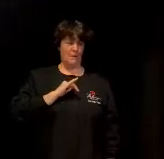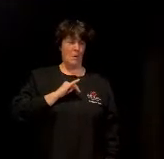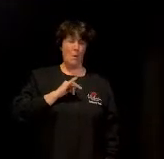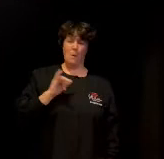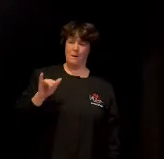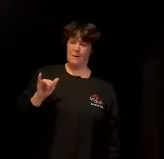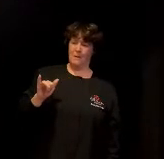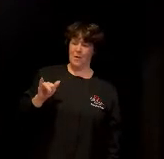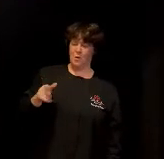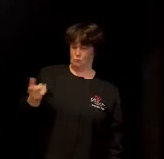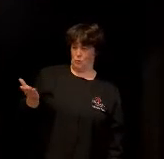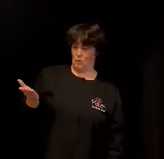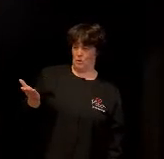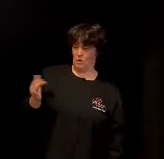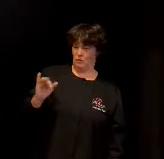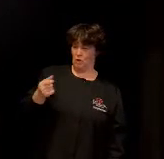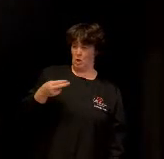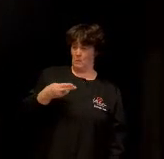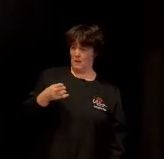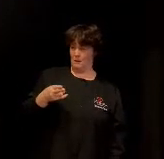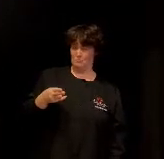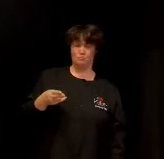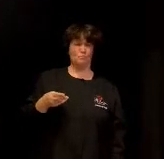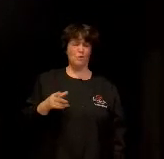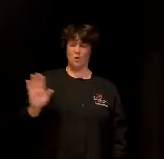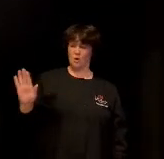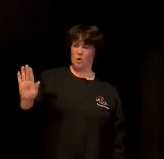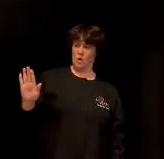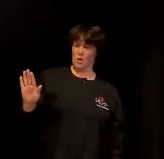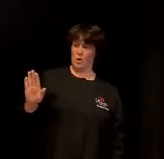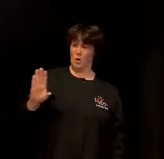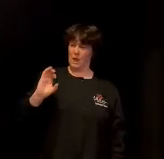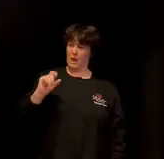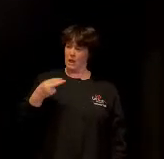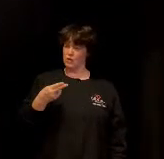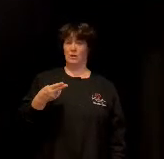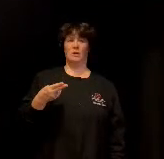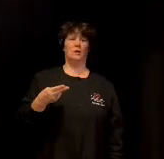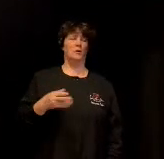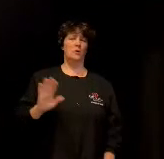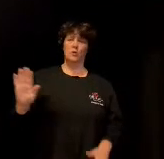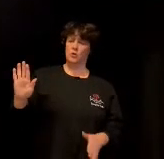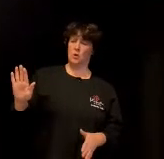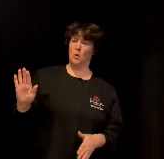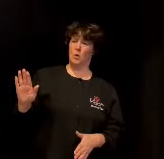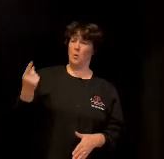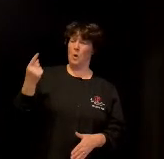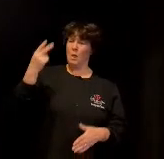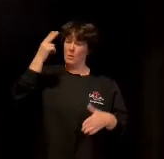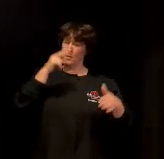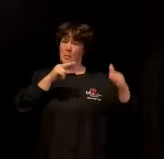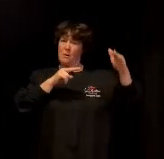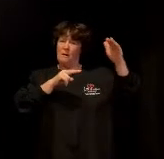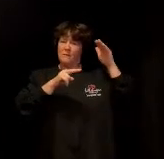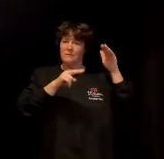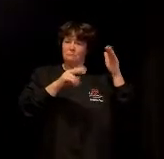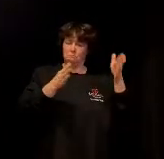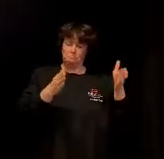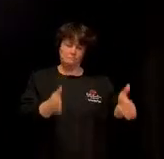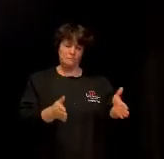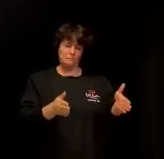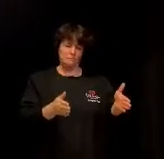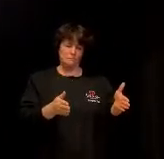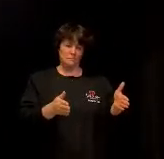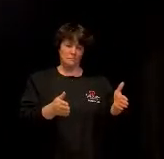some are saying you're Jeremiah, you're Elijah, you're one of these prophets, I mean, back from